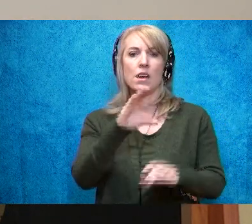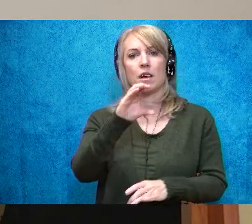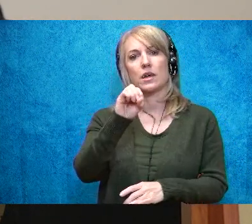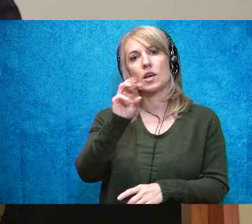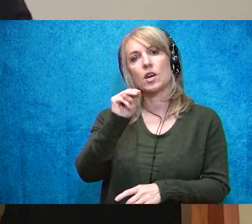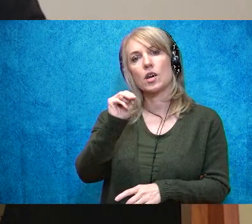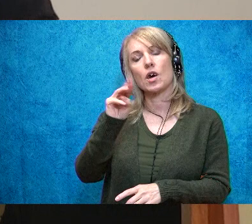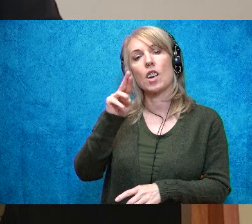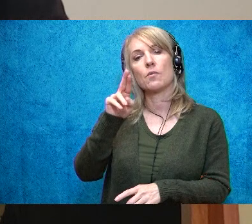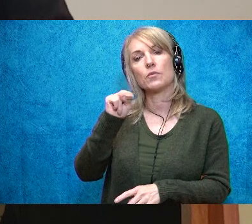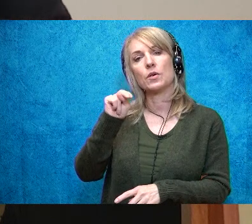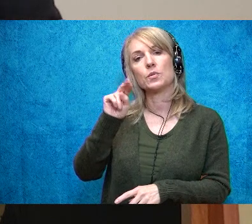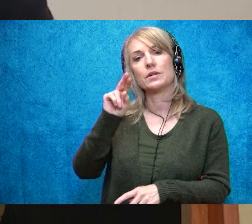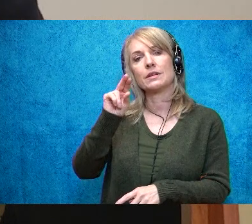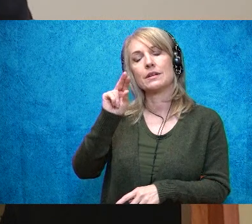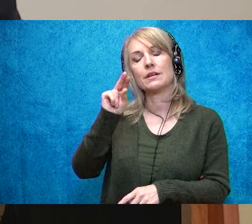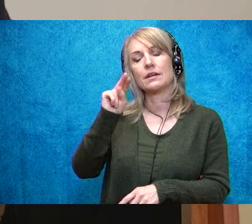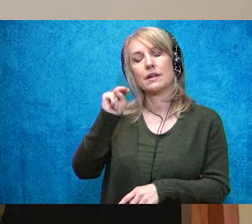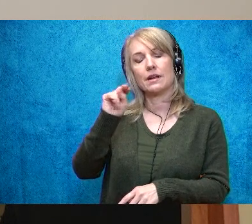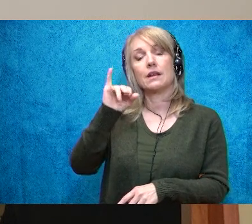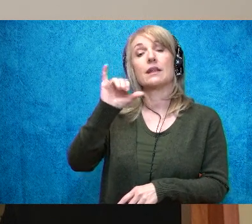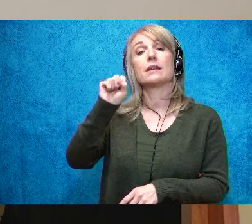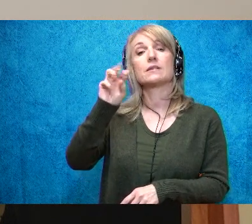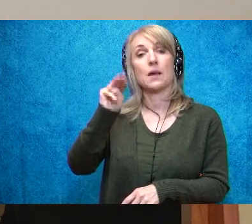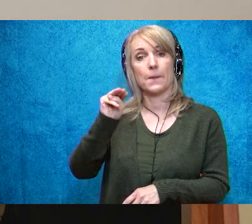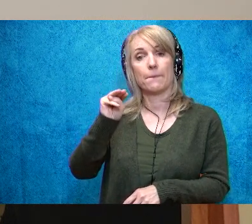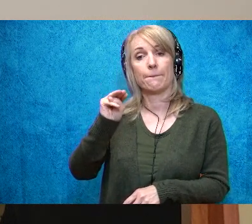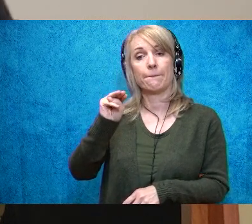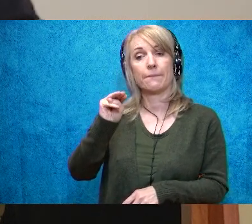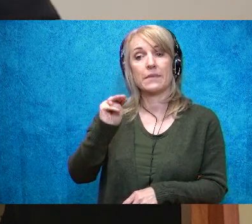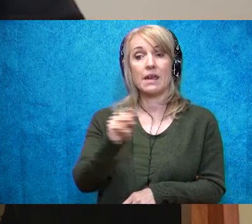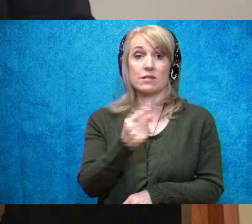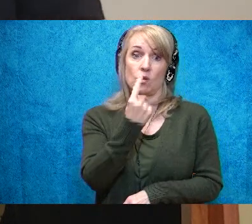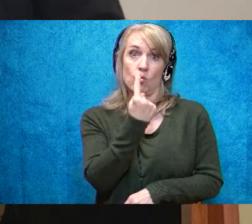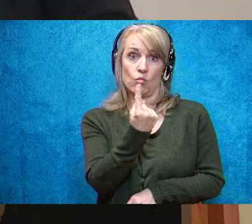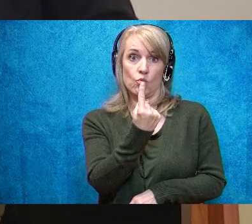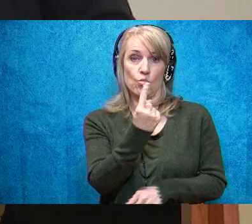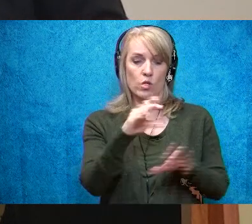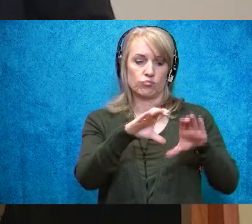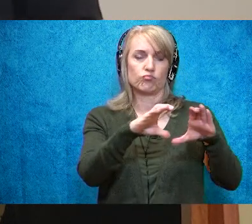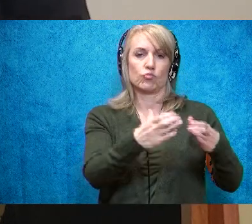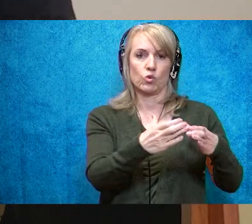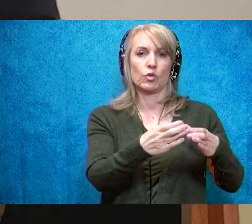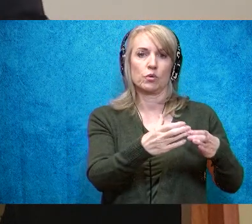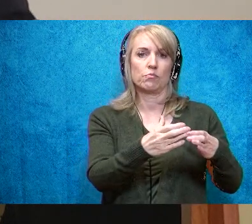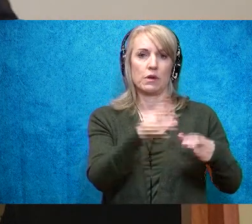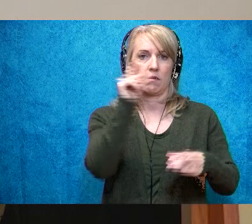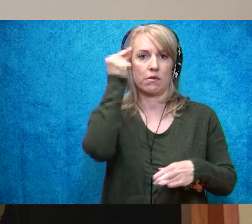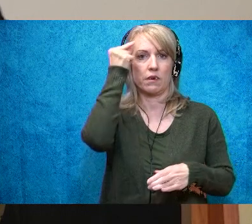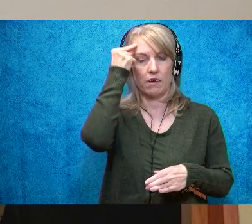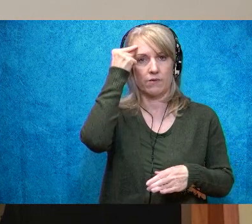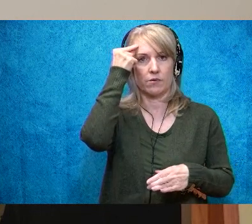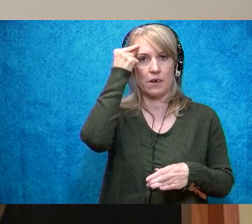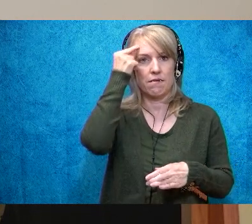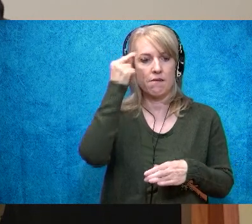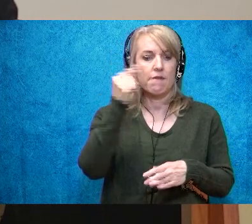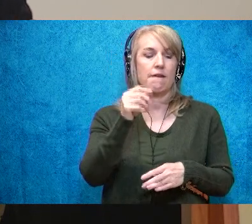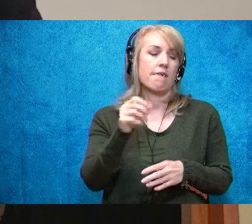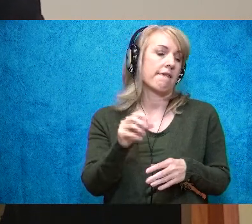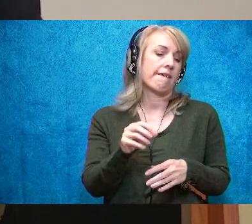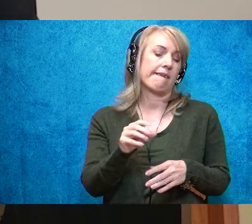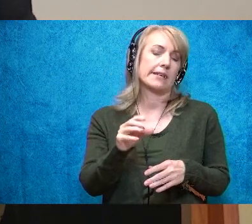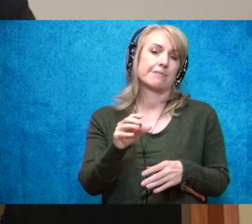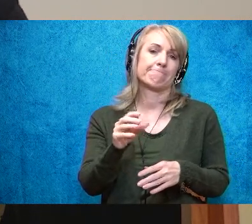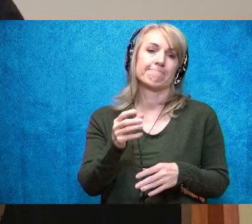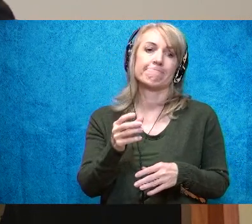system based on a one-party government and state ownership of property. So you don't see private ownership of property,